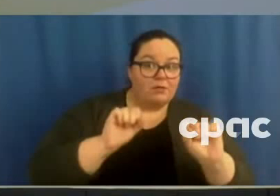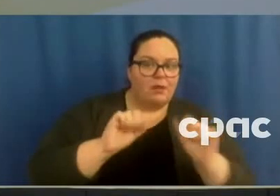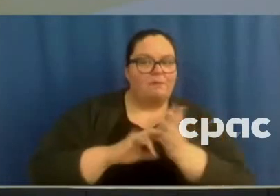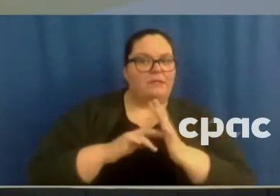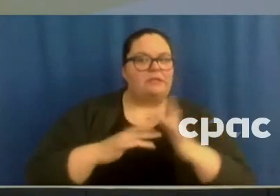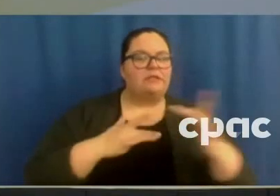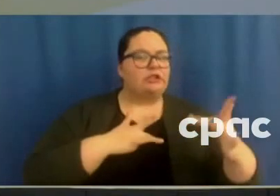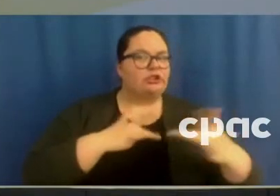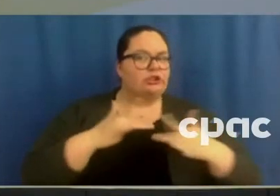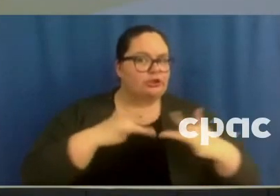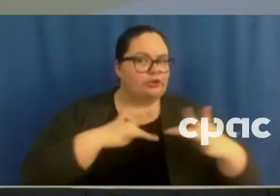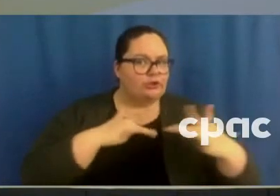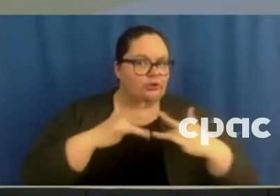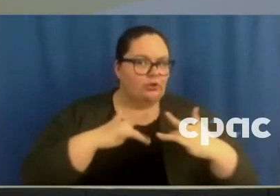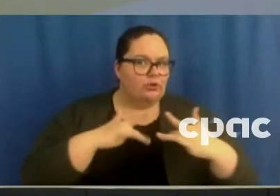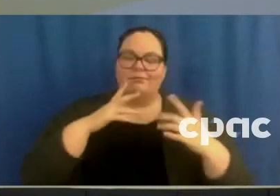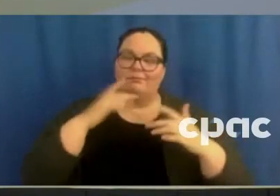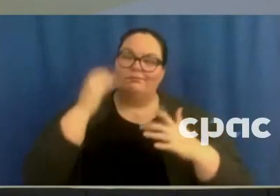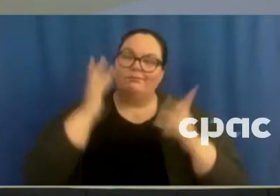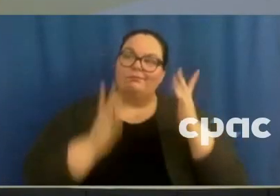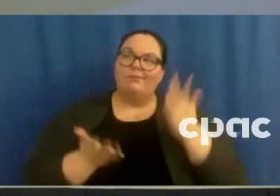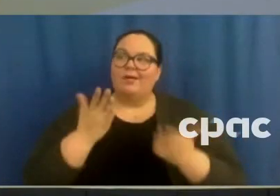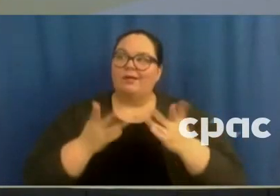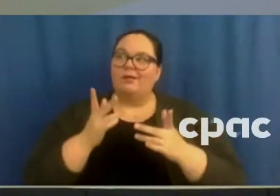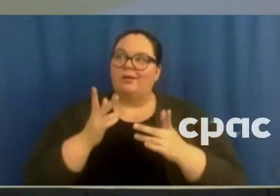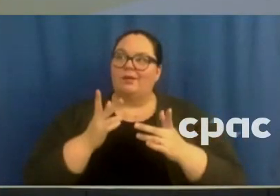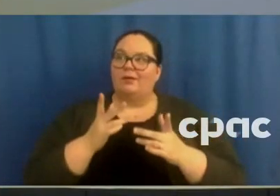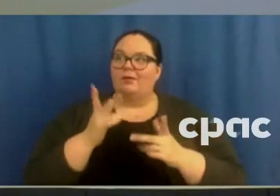because the interactions are briefer.